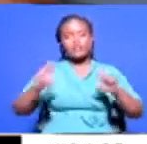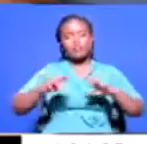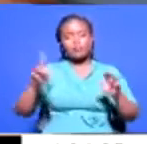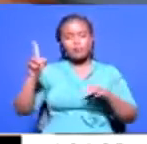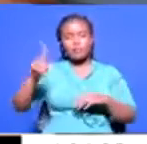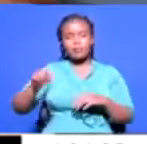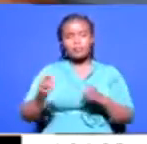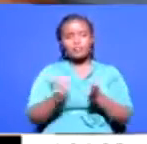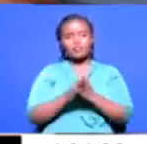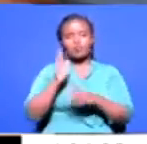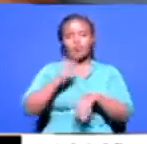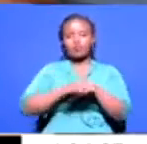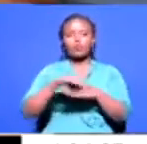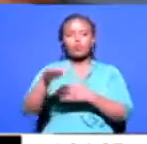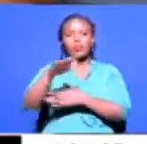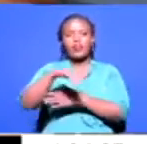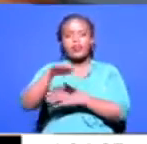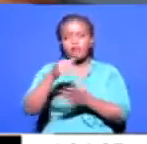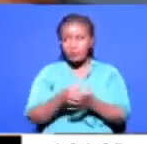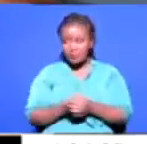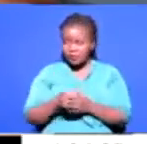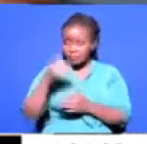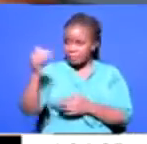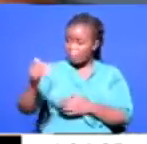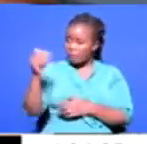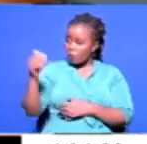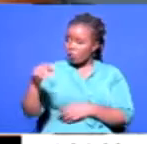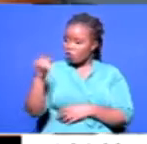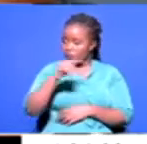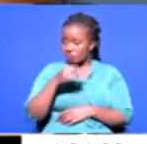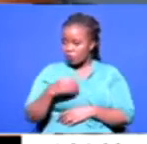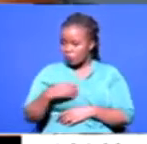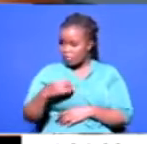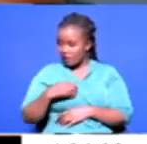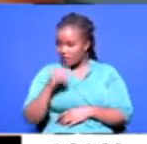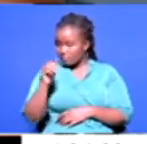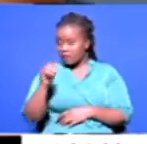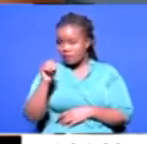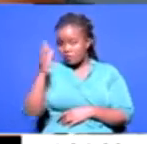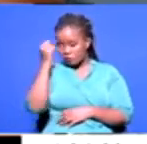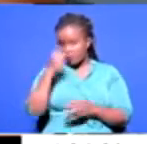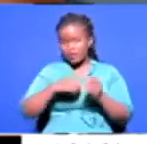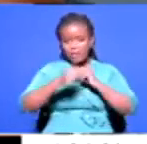environment. They are always available with us because they are processes and activities that are always